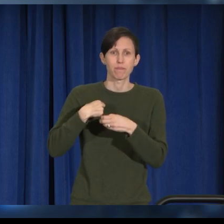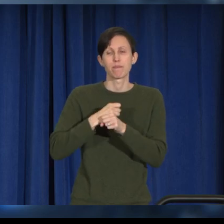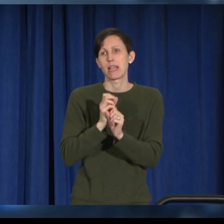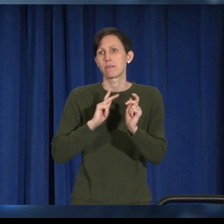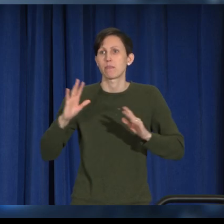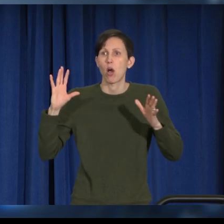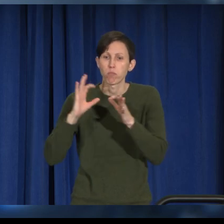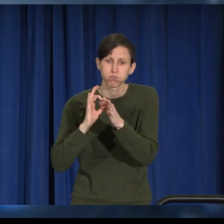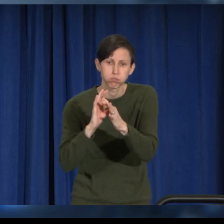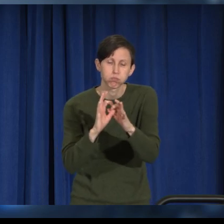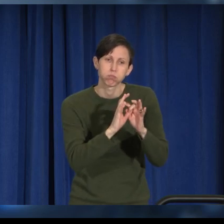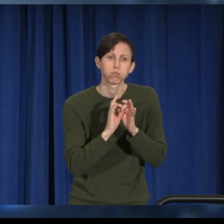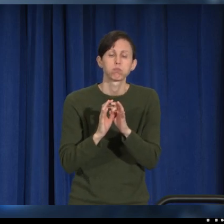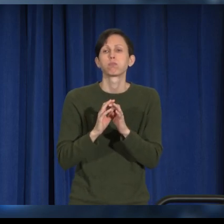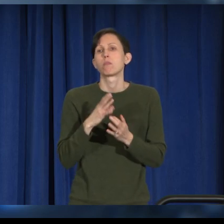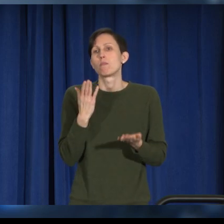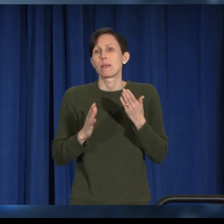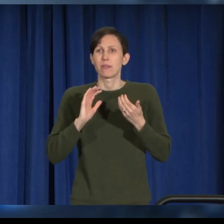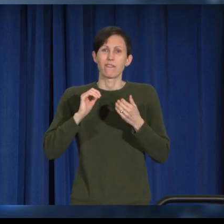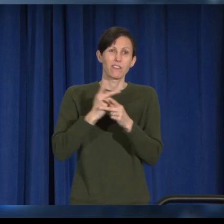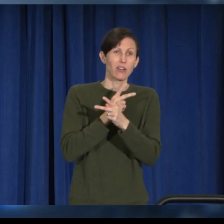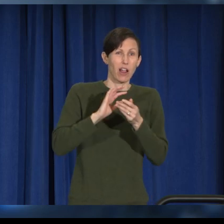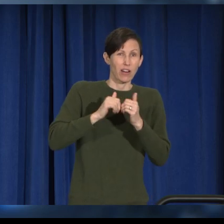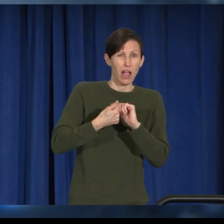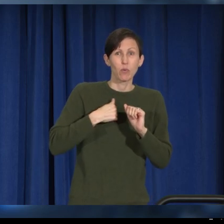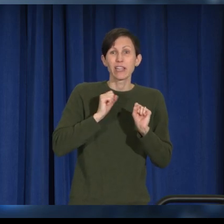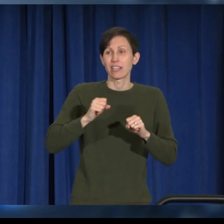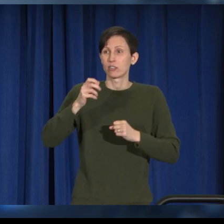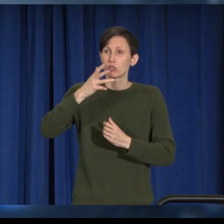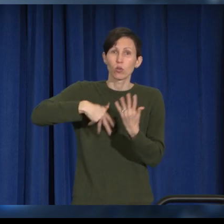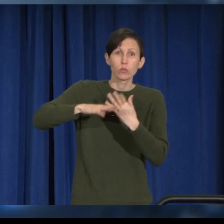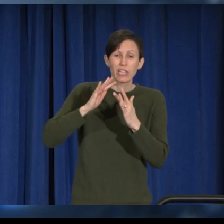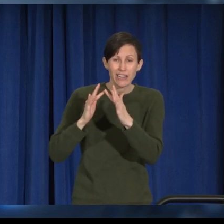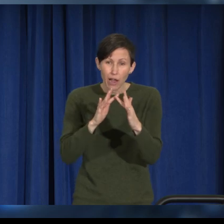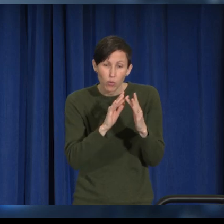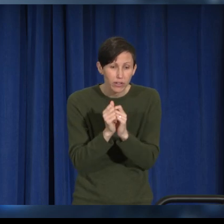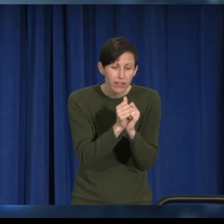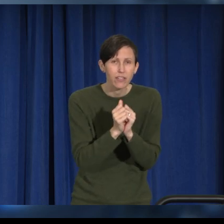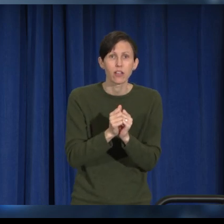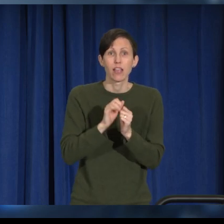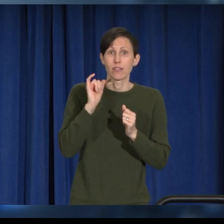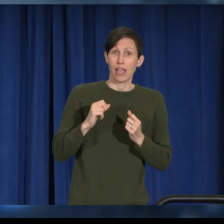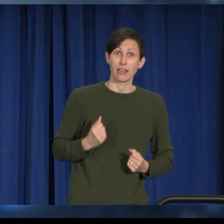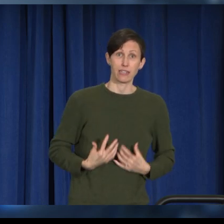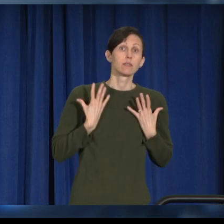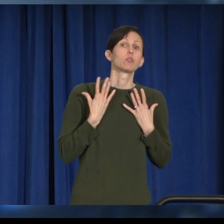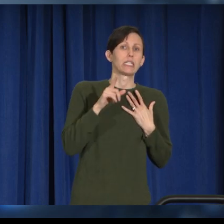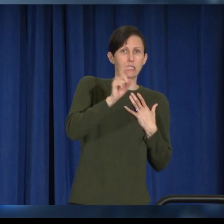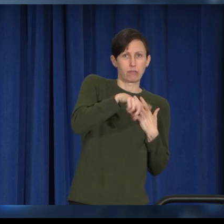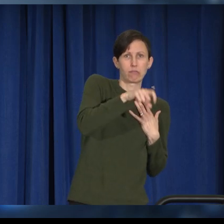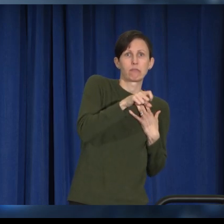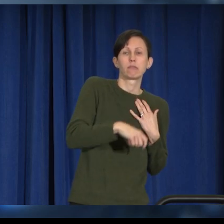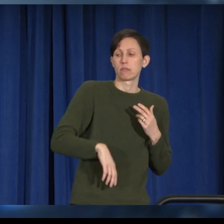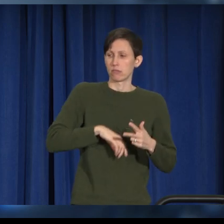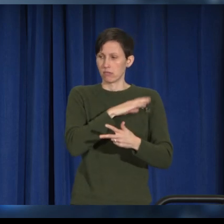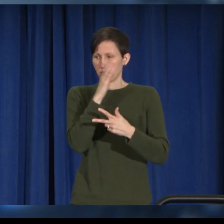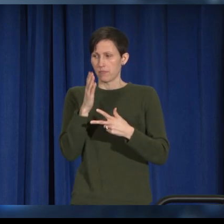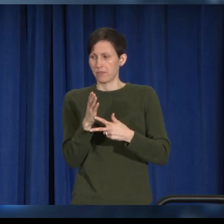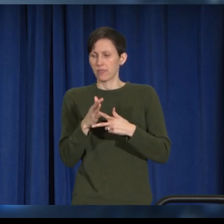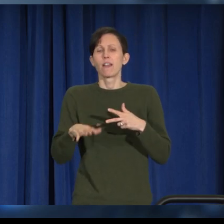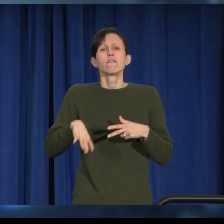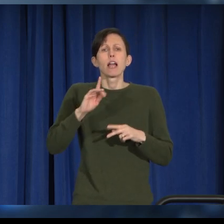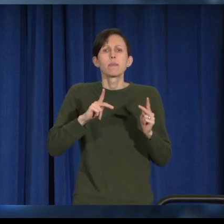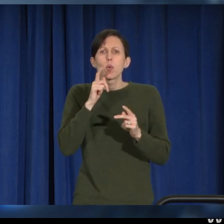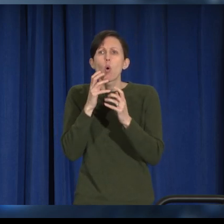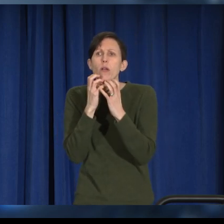about how we find ways to socially network together. That inspiration is really important. And finding people who care about what we care about,